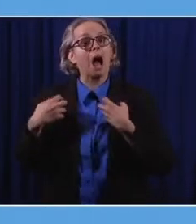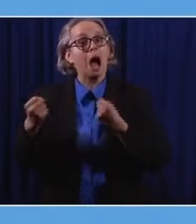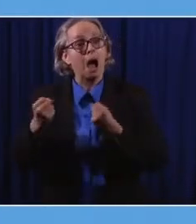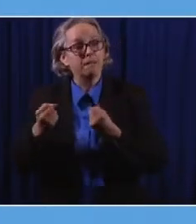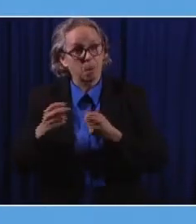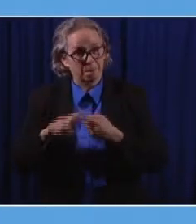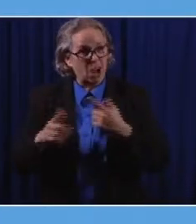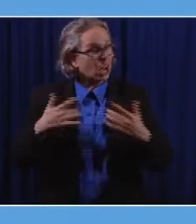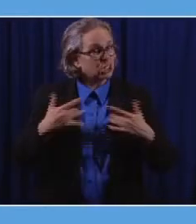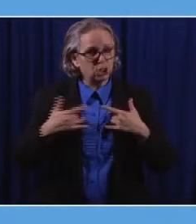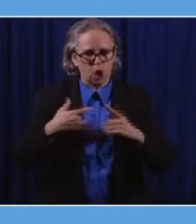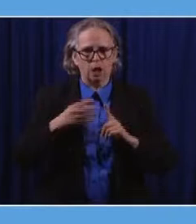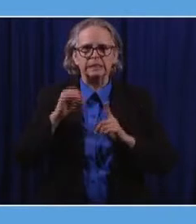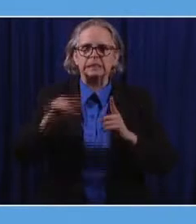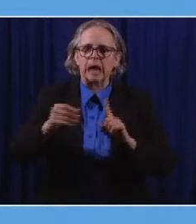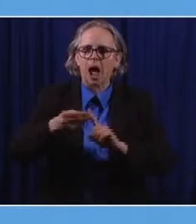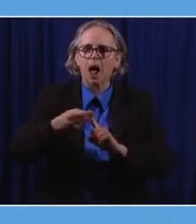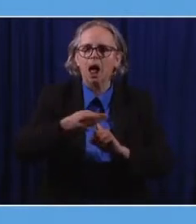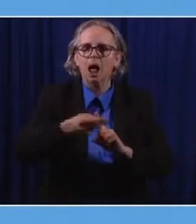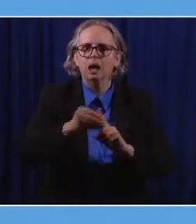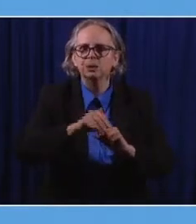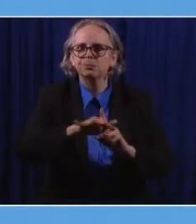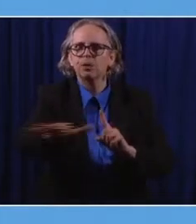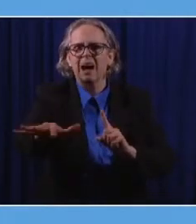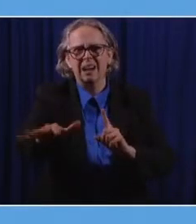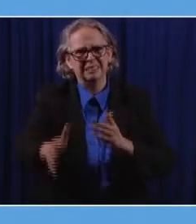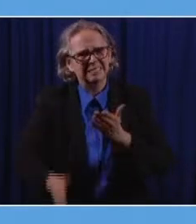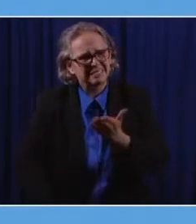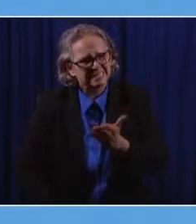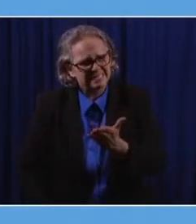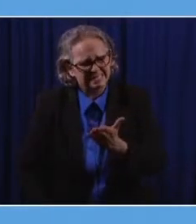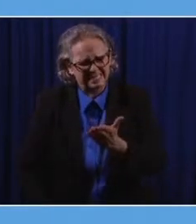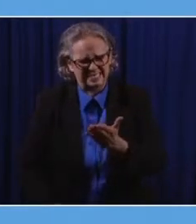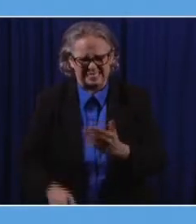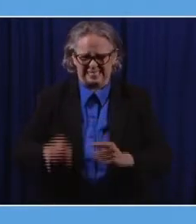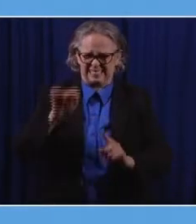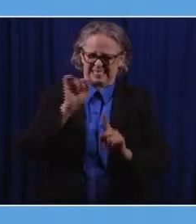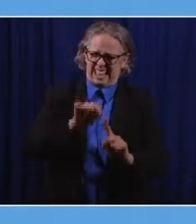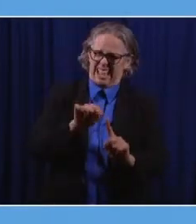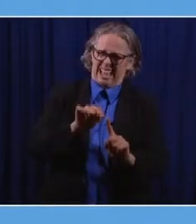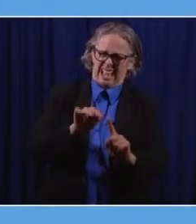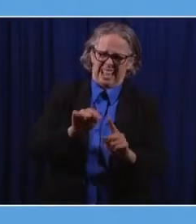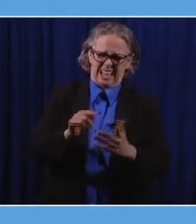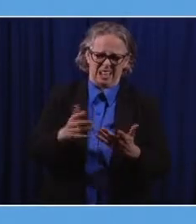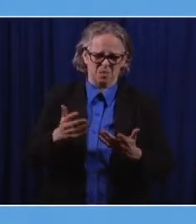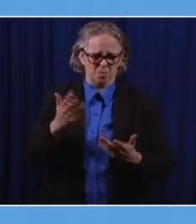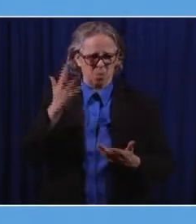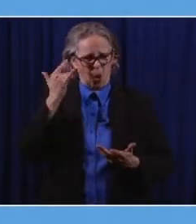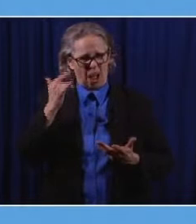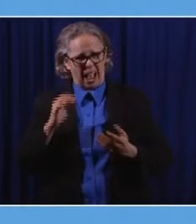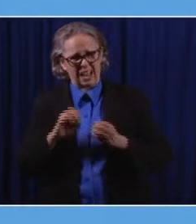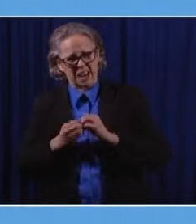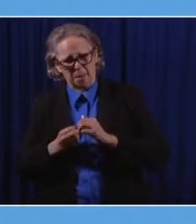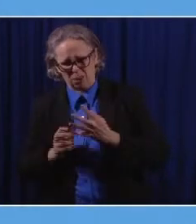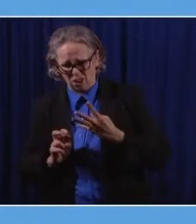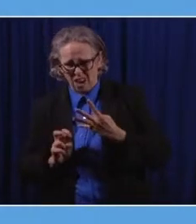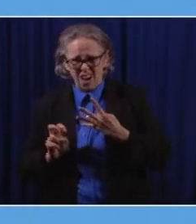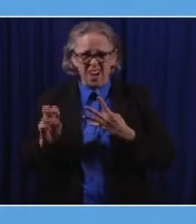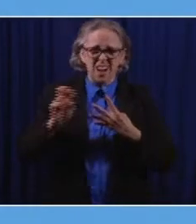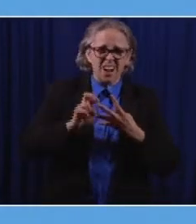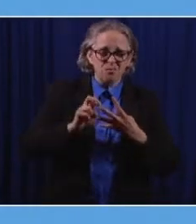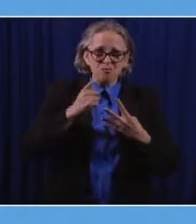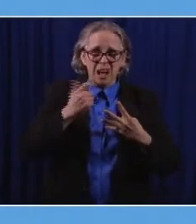know, frankly, if the uptick that we're seeing in these counties is due to spread from these college students or not.